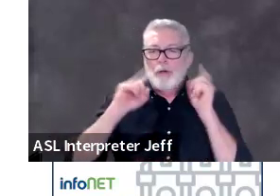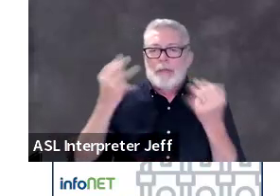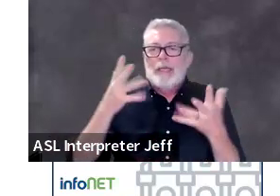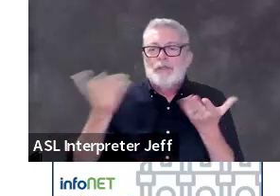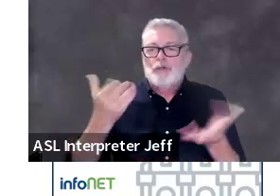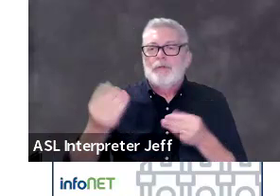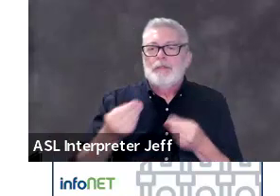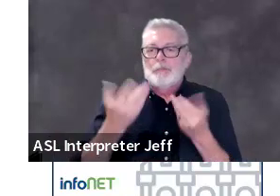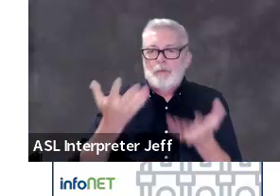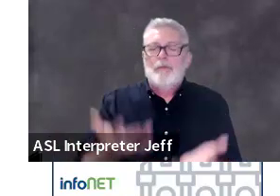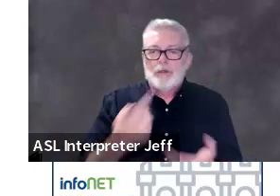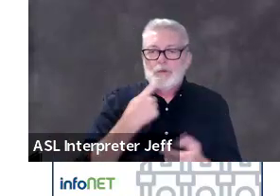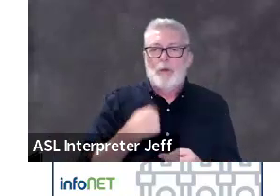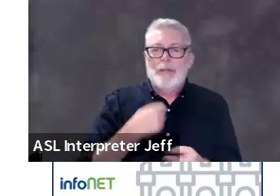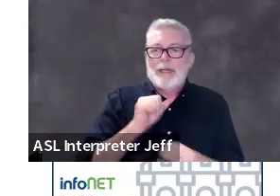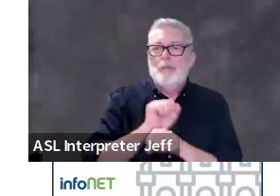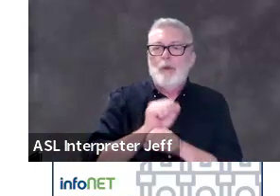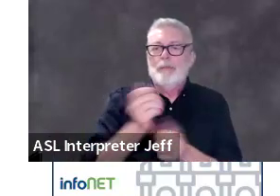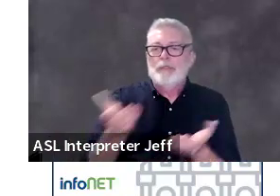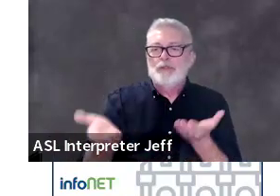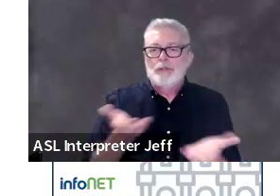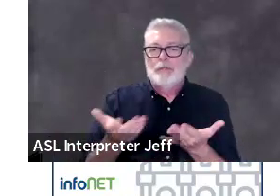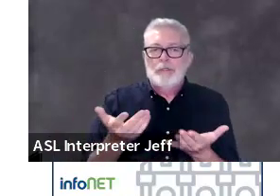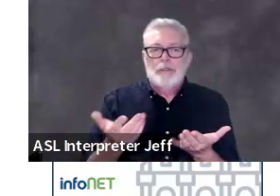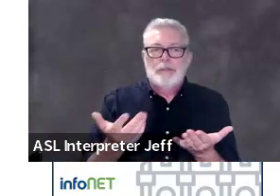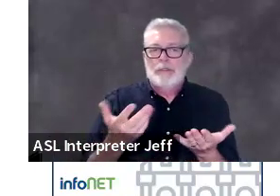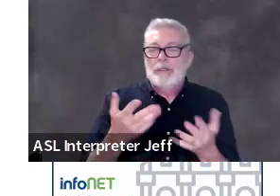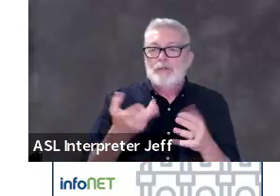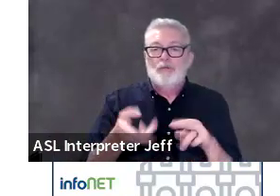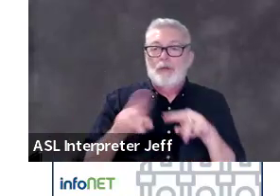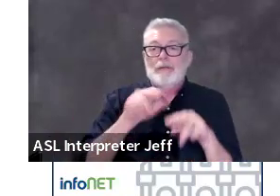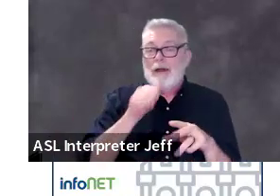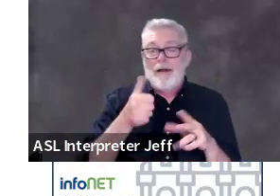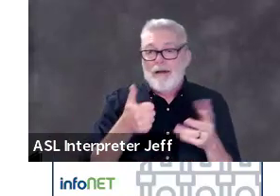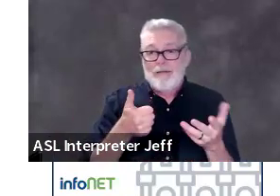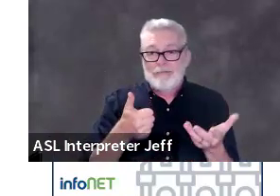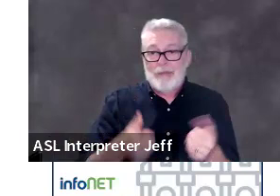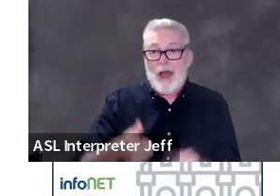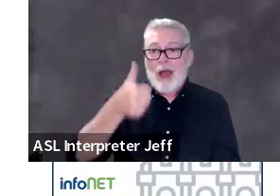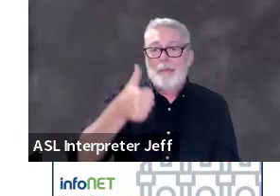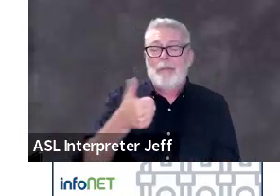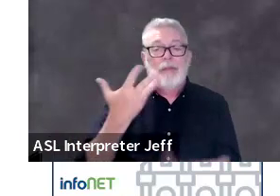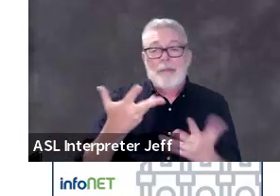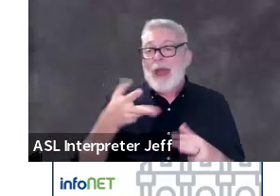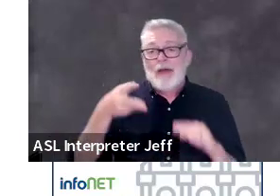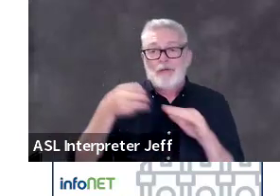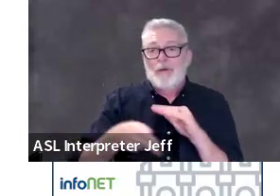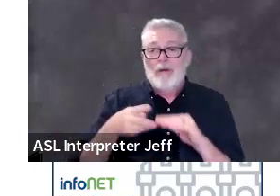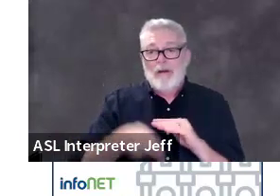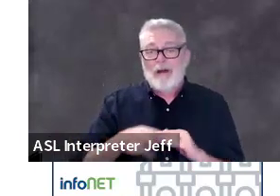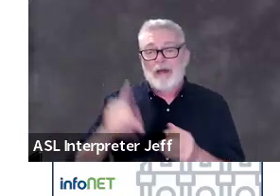if employment services rates aren't increased, they might start cutting back on those, which